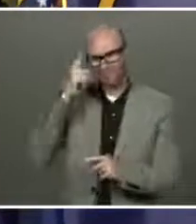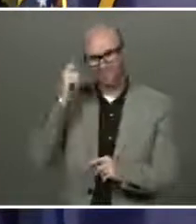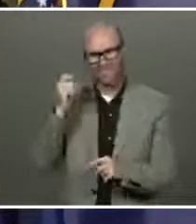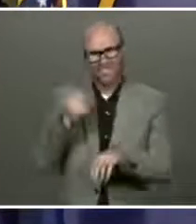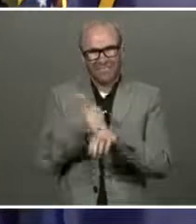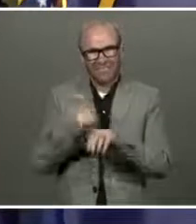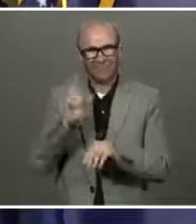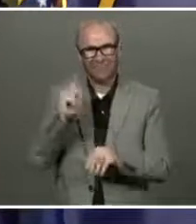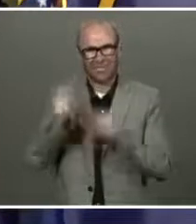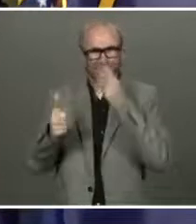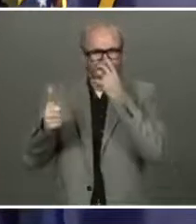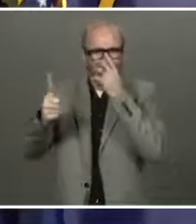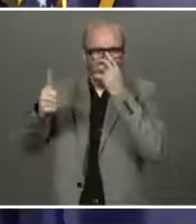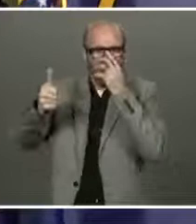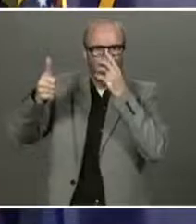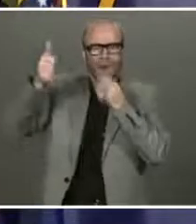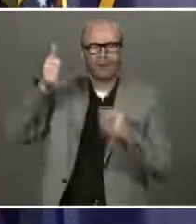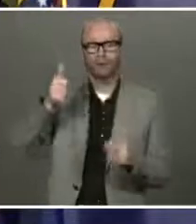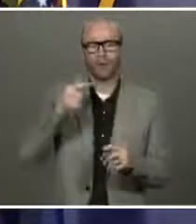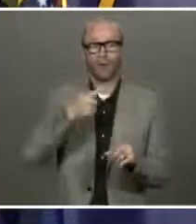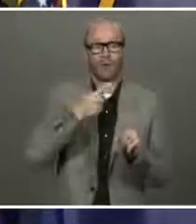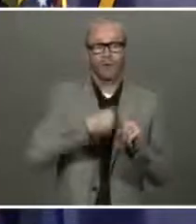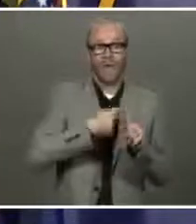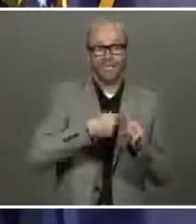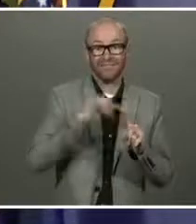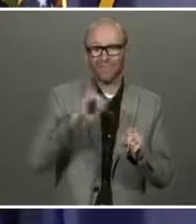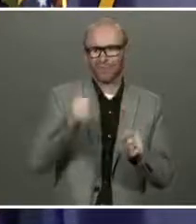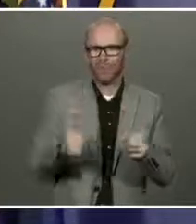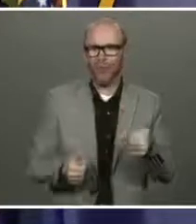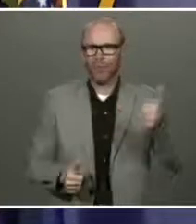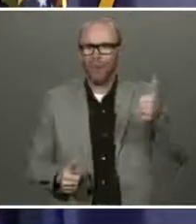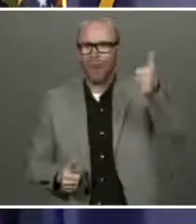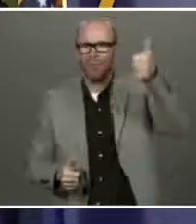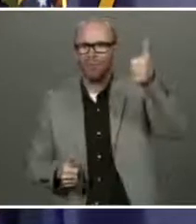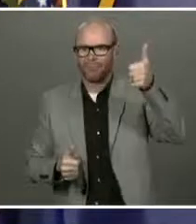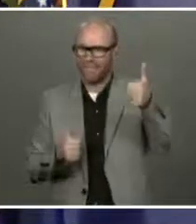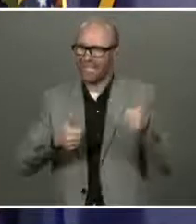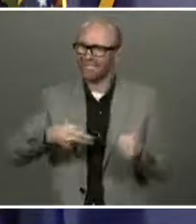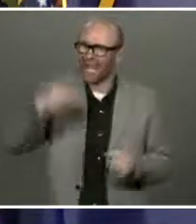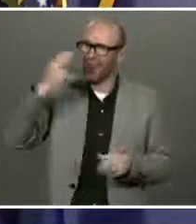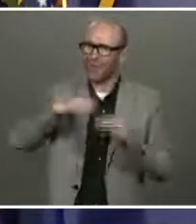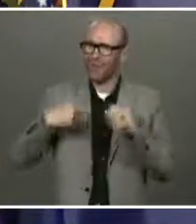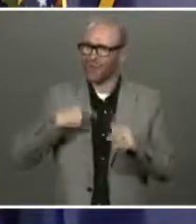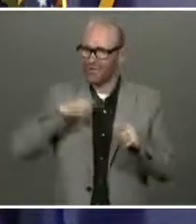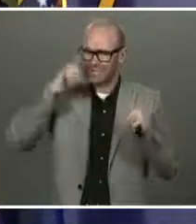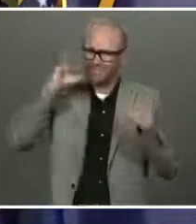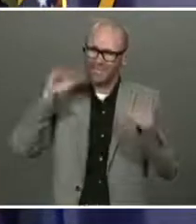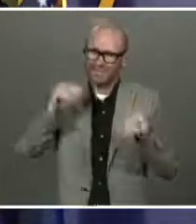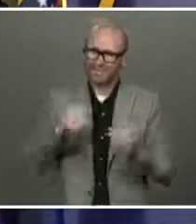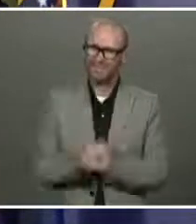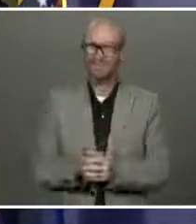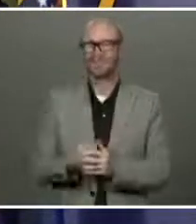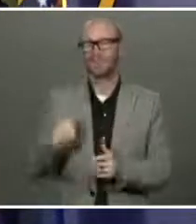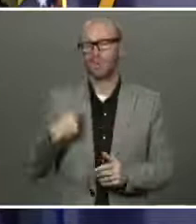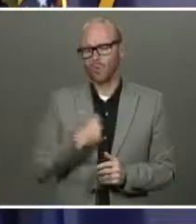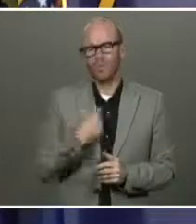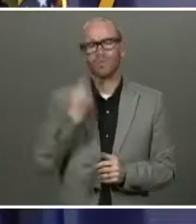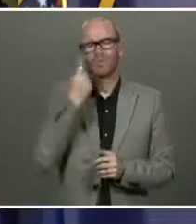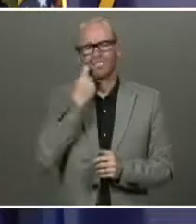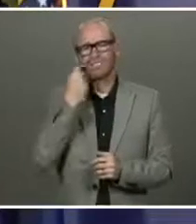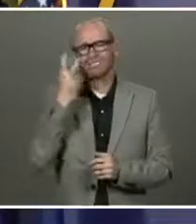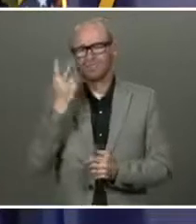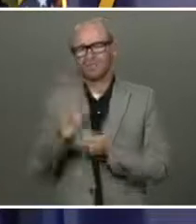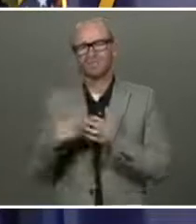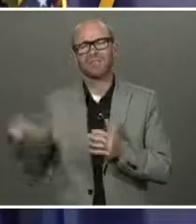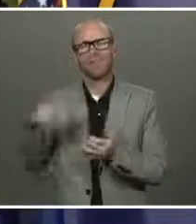you're starting to see rents tick up a little more. So that's still much higher than we would think. We saw recently some economists